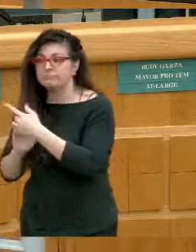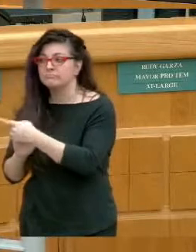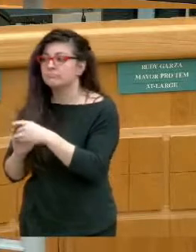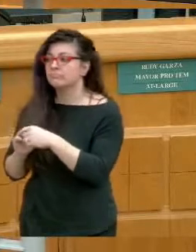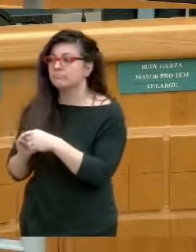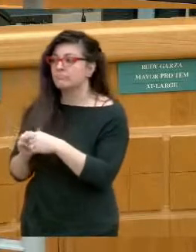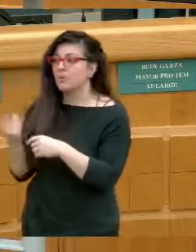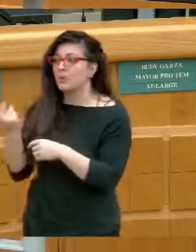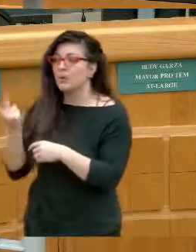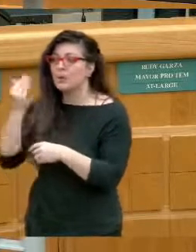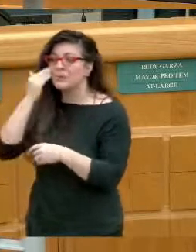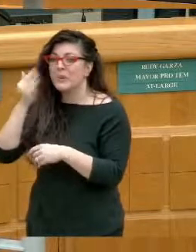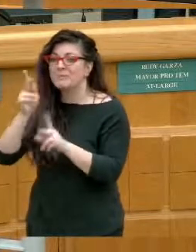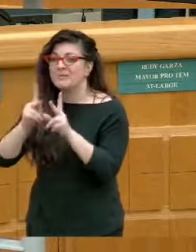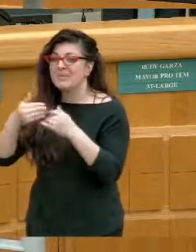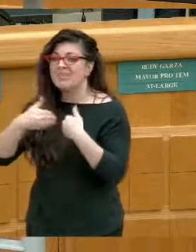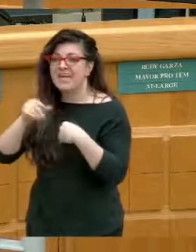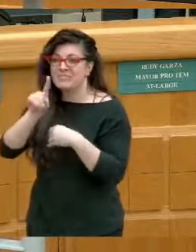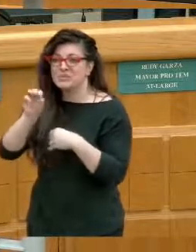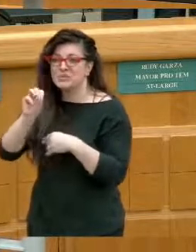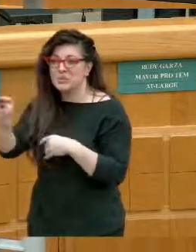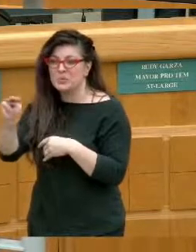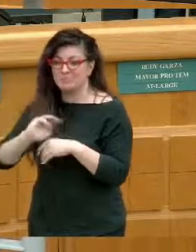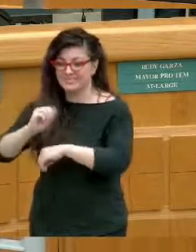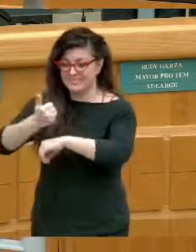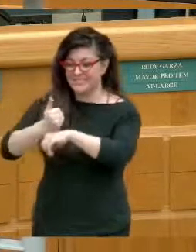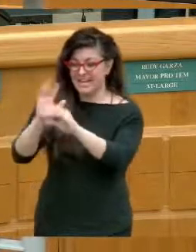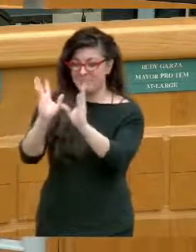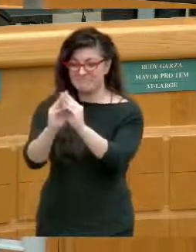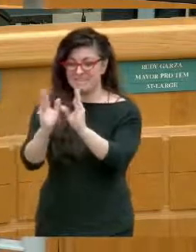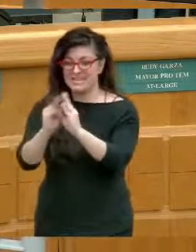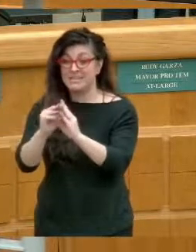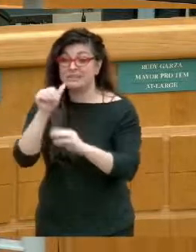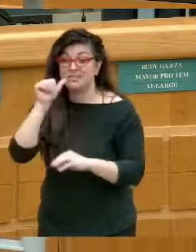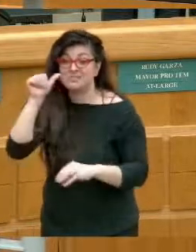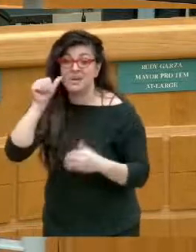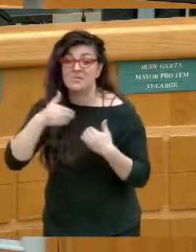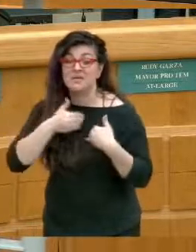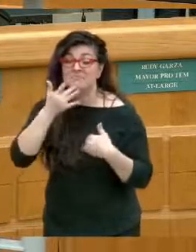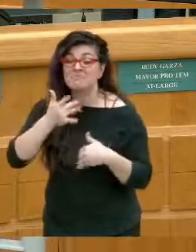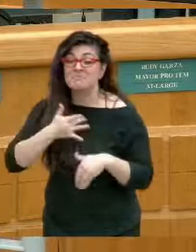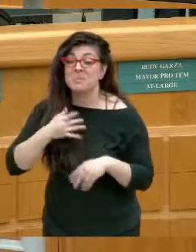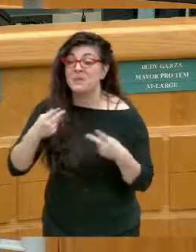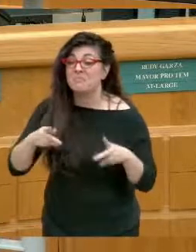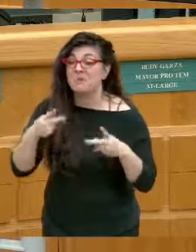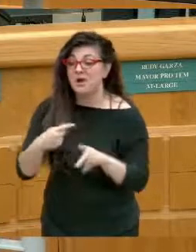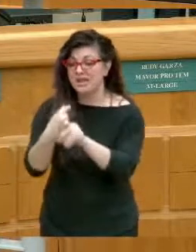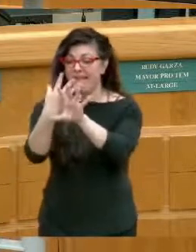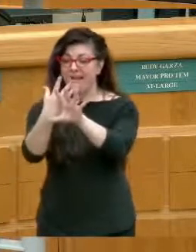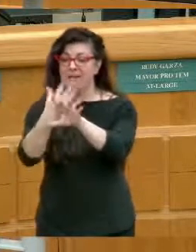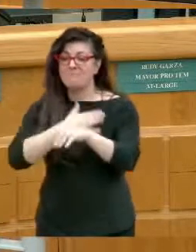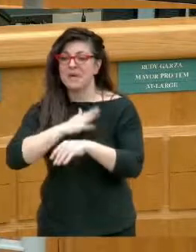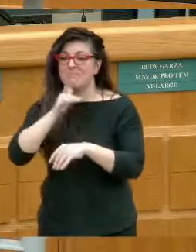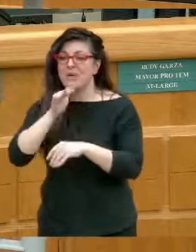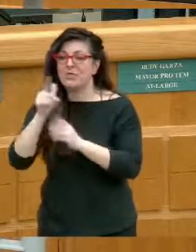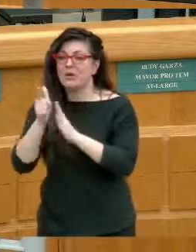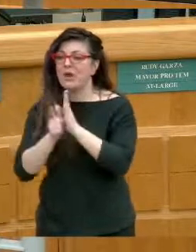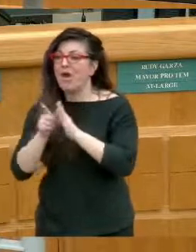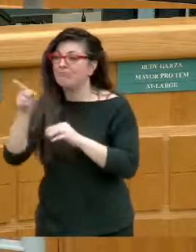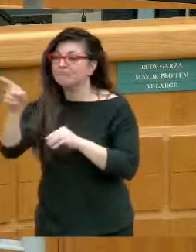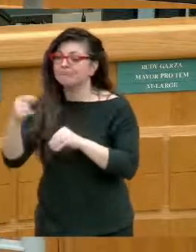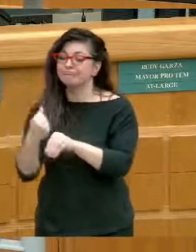family has Zoom, and then they set up a Zoom meeting, and there was a birthday party yesterday for my mother-in-law,